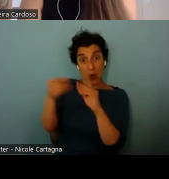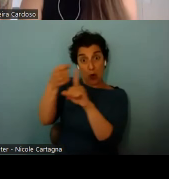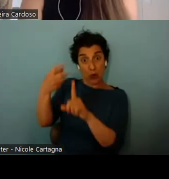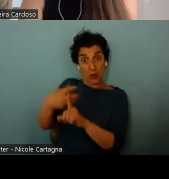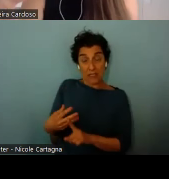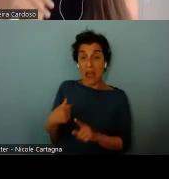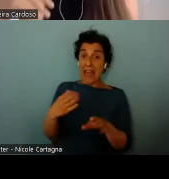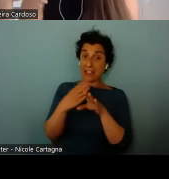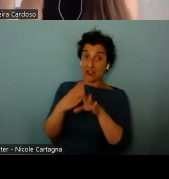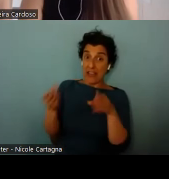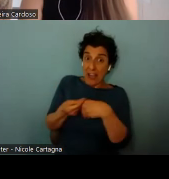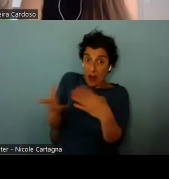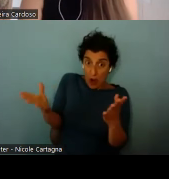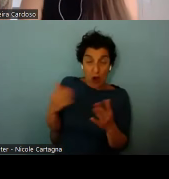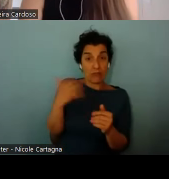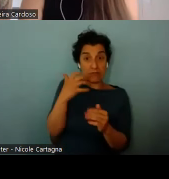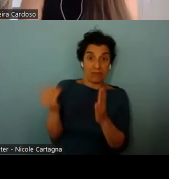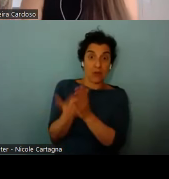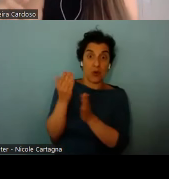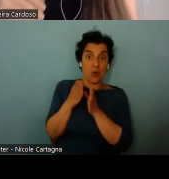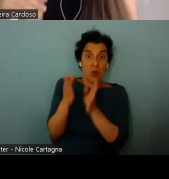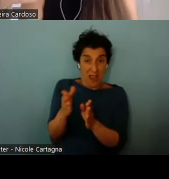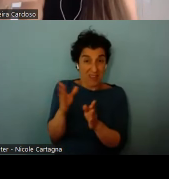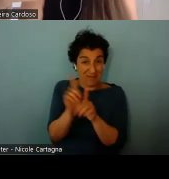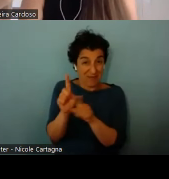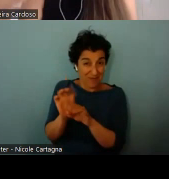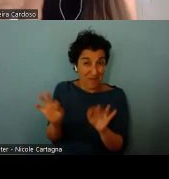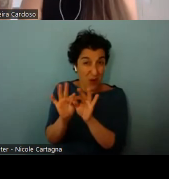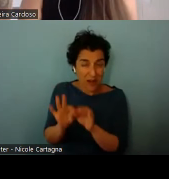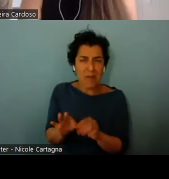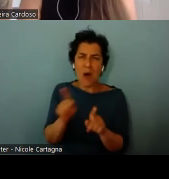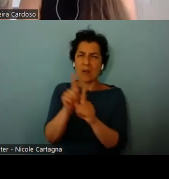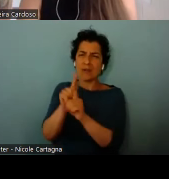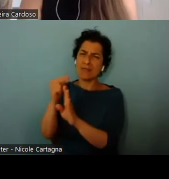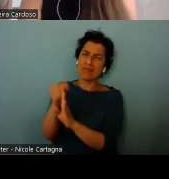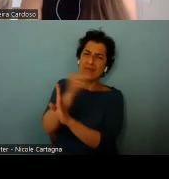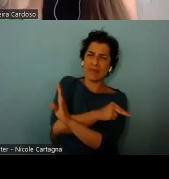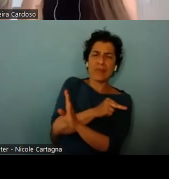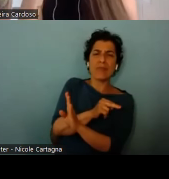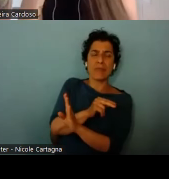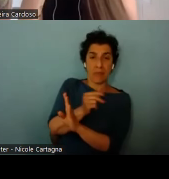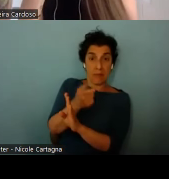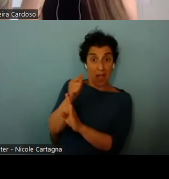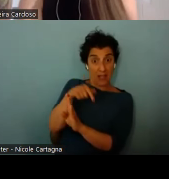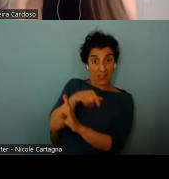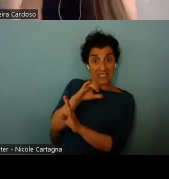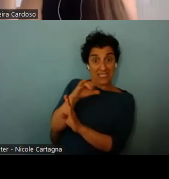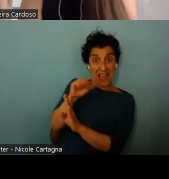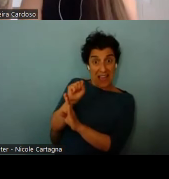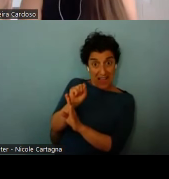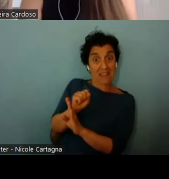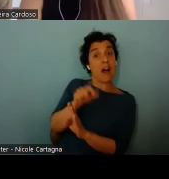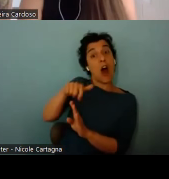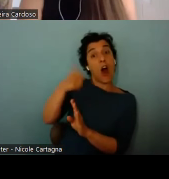unprecedented way was important. We really also wanted to look back and see, like, did other things change as a result of CCIS? And we had a number